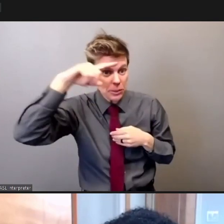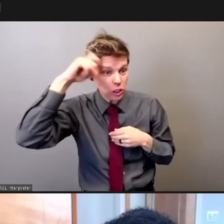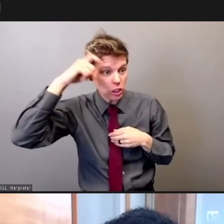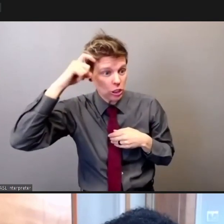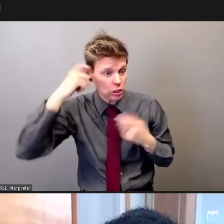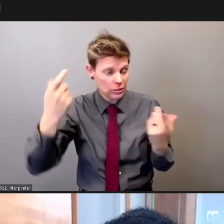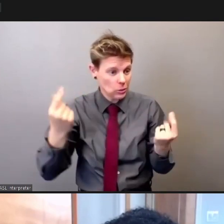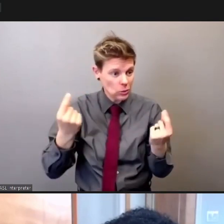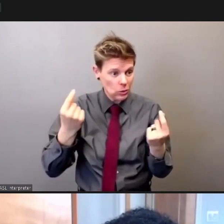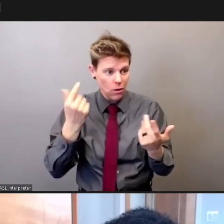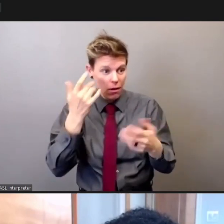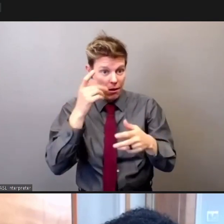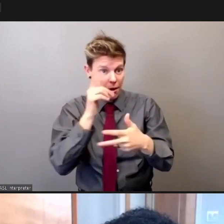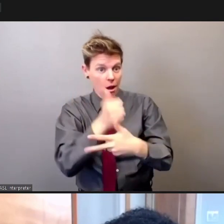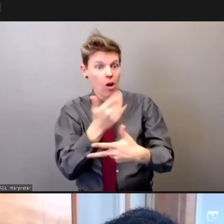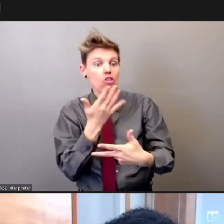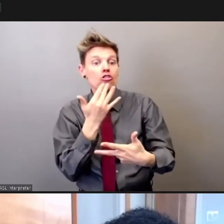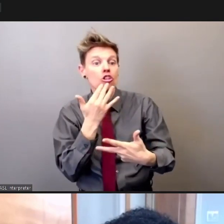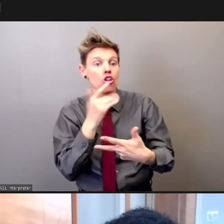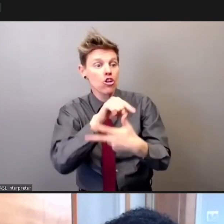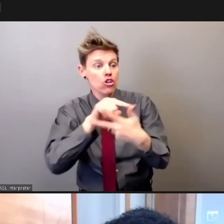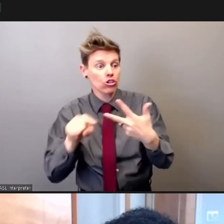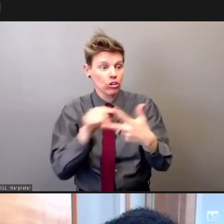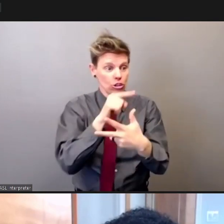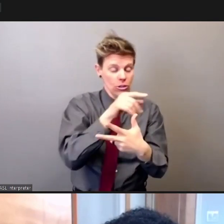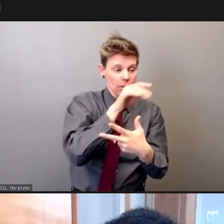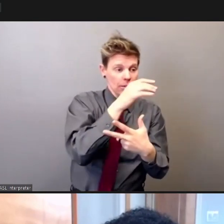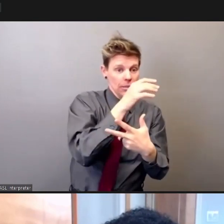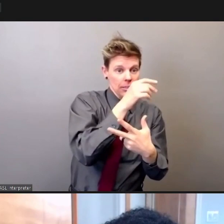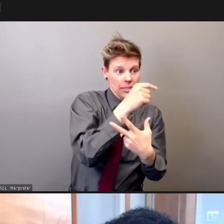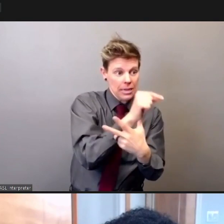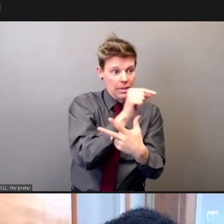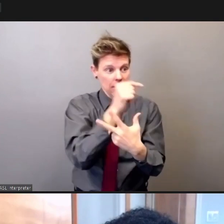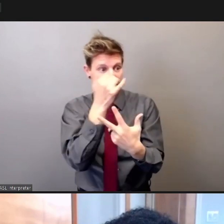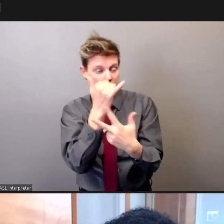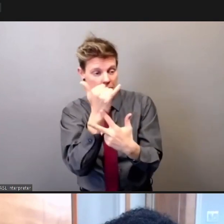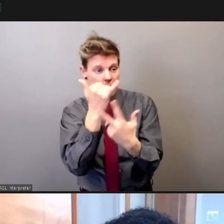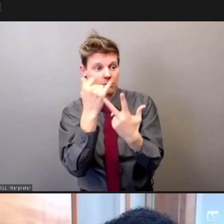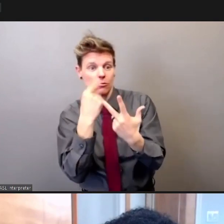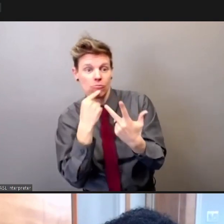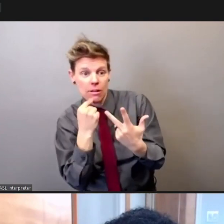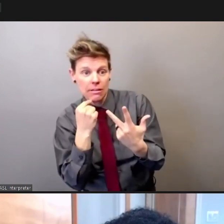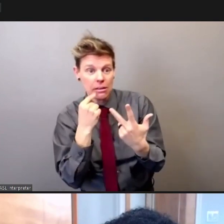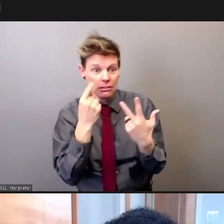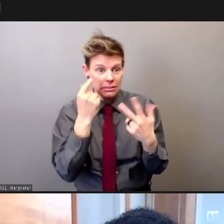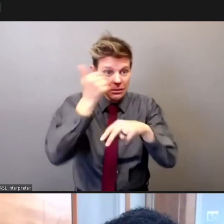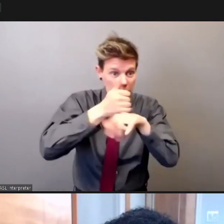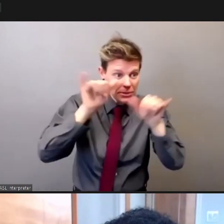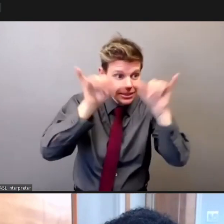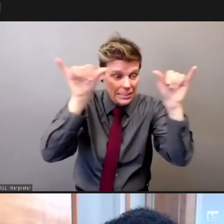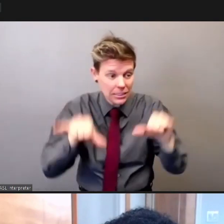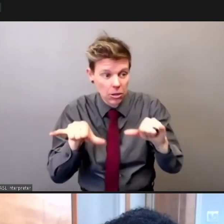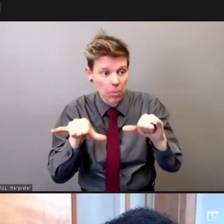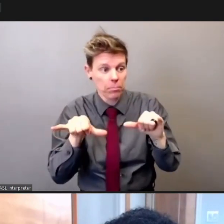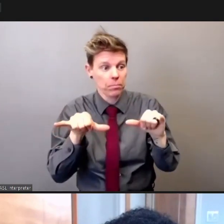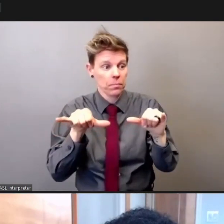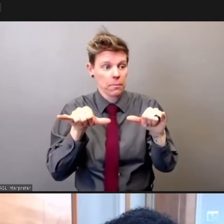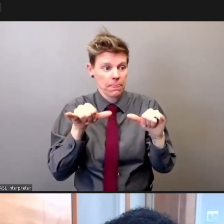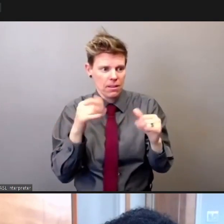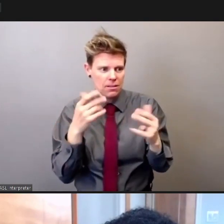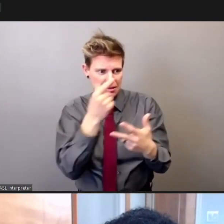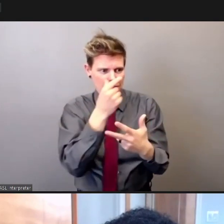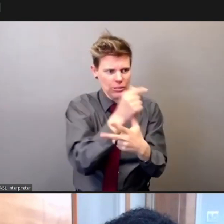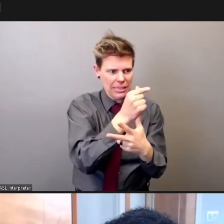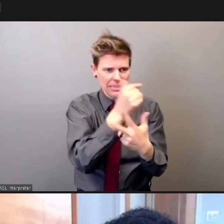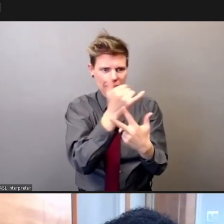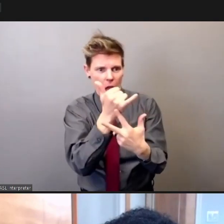concern at that time was creating a system that really didn't let people bounce back and forth all the time, because